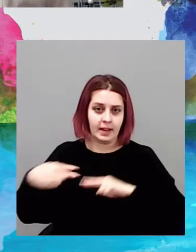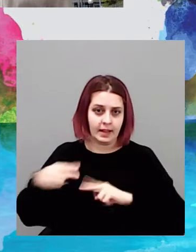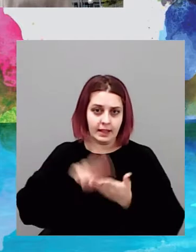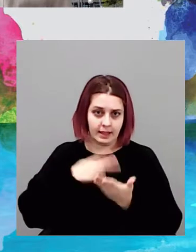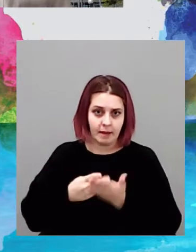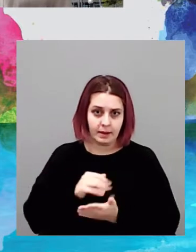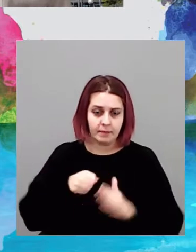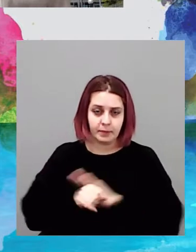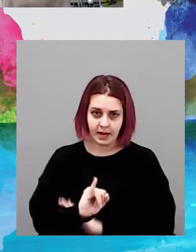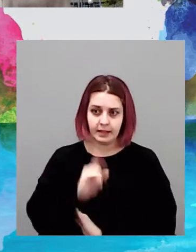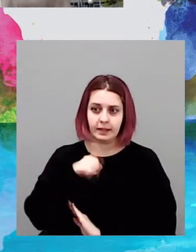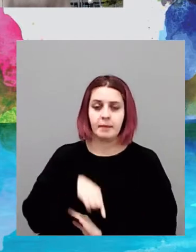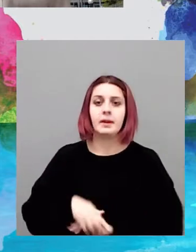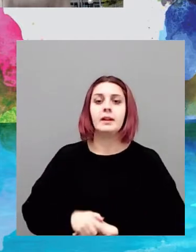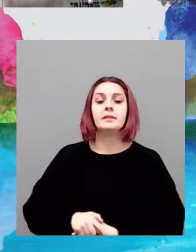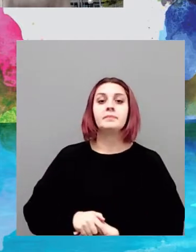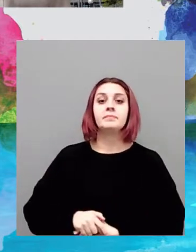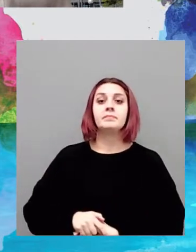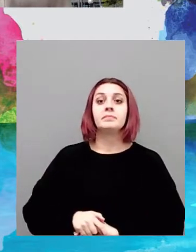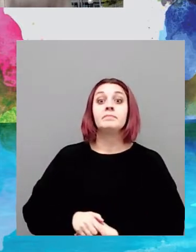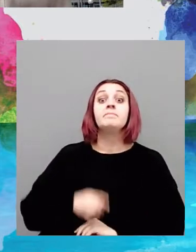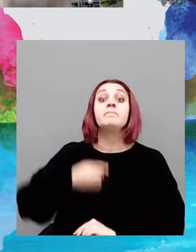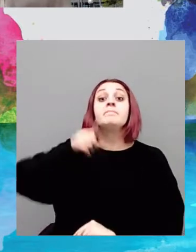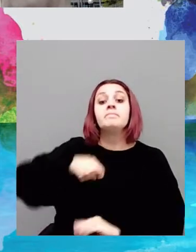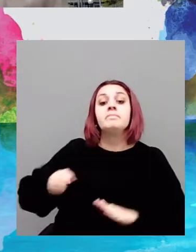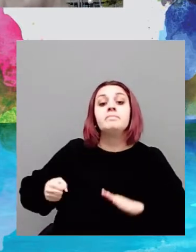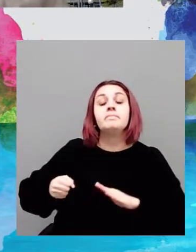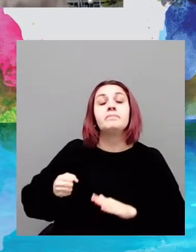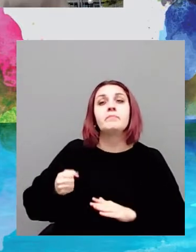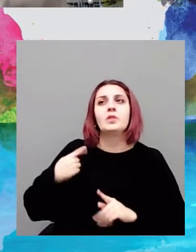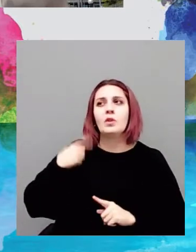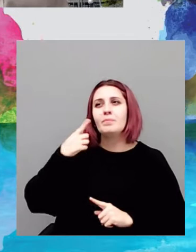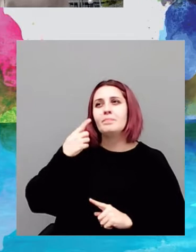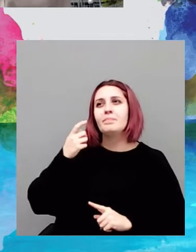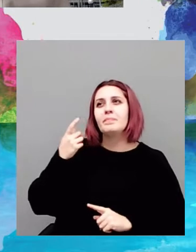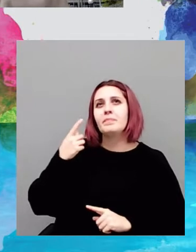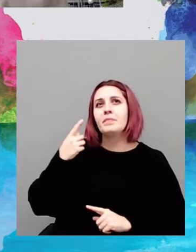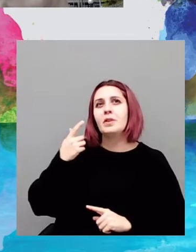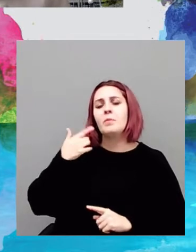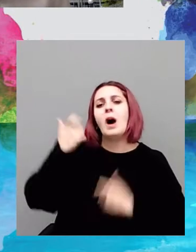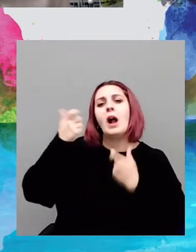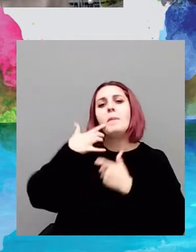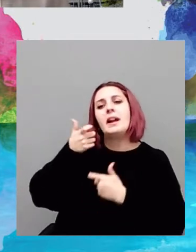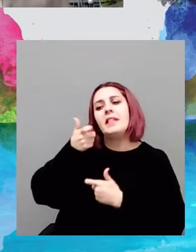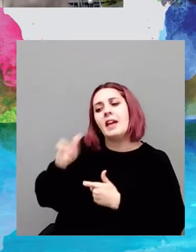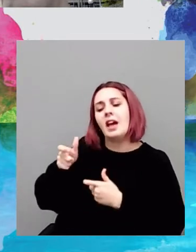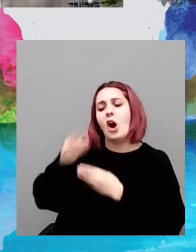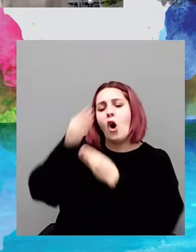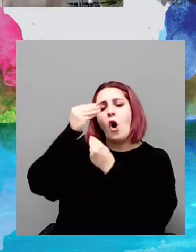Signing, all the our courses have sign language interpreter.